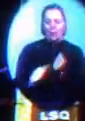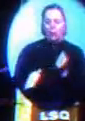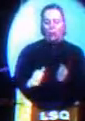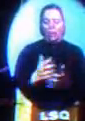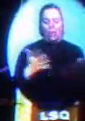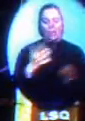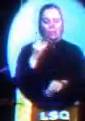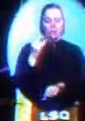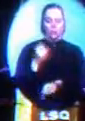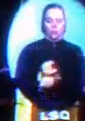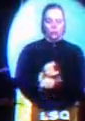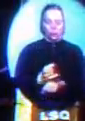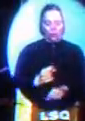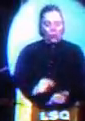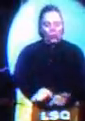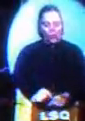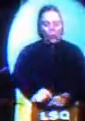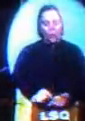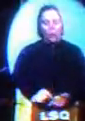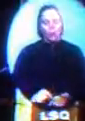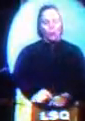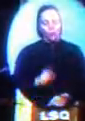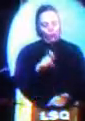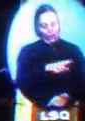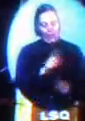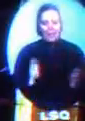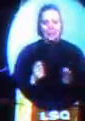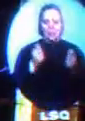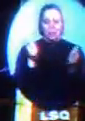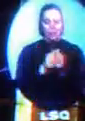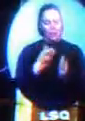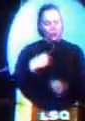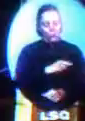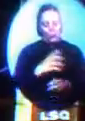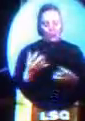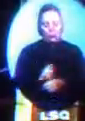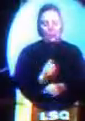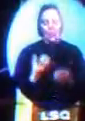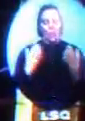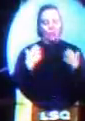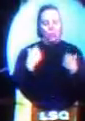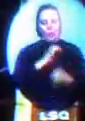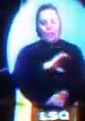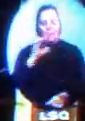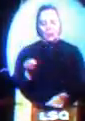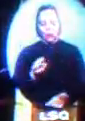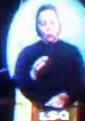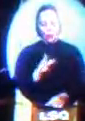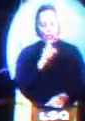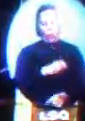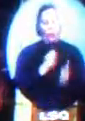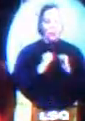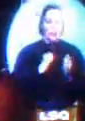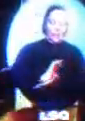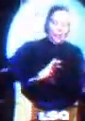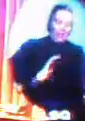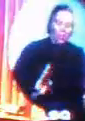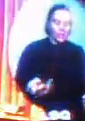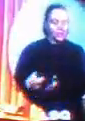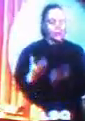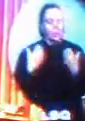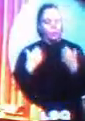rest of us in celebrating the Canadian Wheat Board instead of trying to smash this great Canadian institution? Right on.